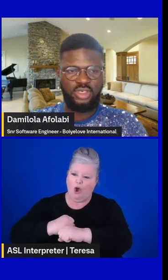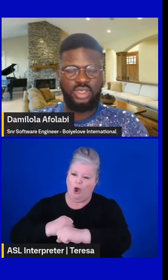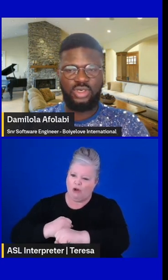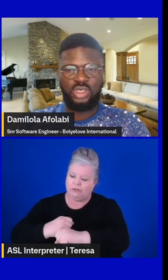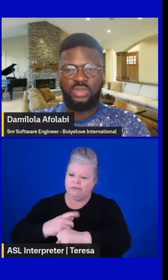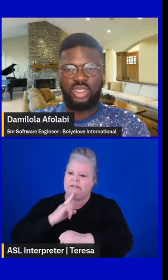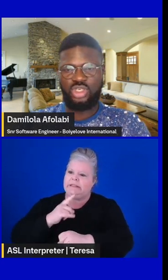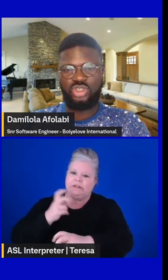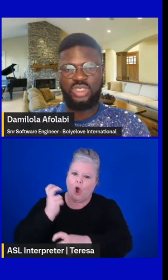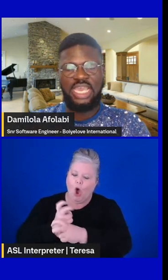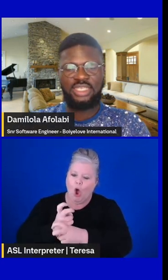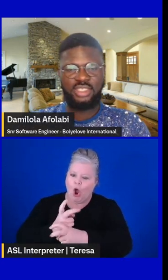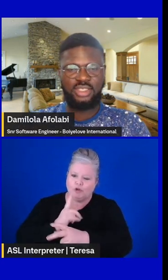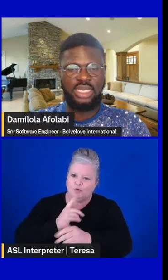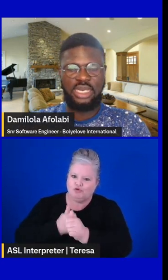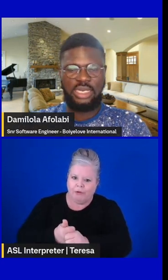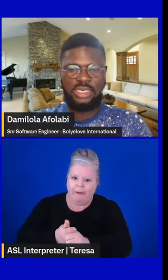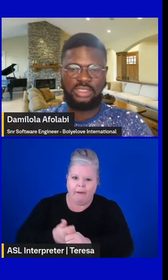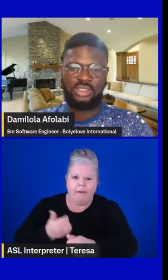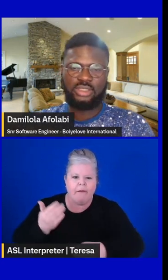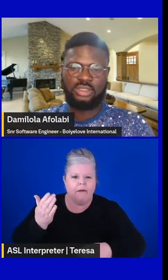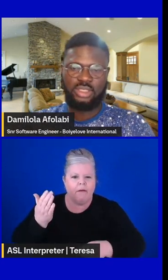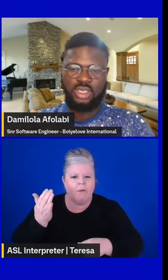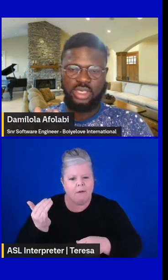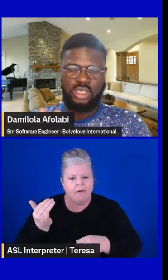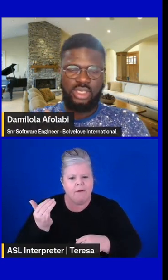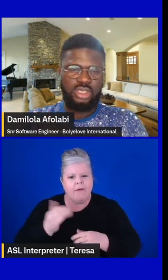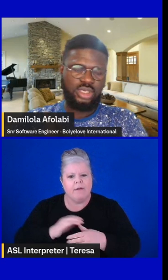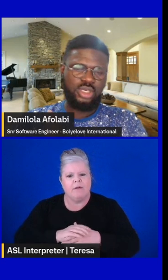difficult because you can't